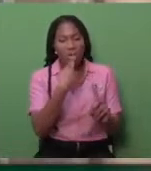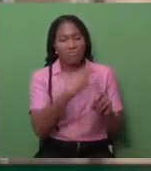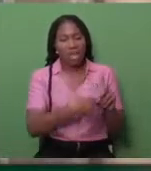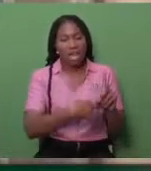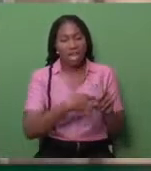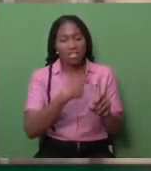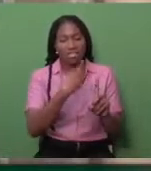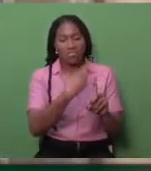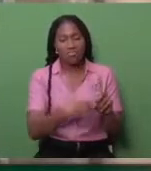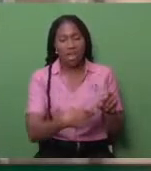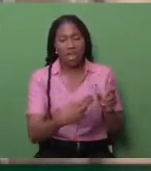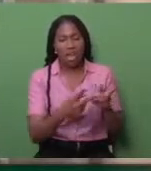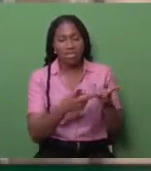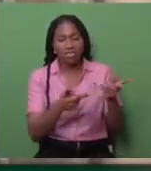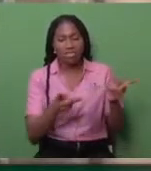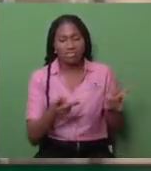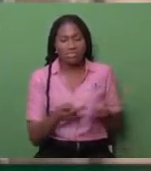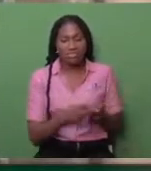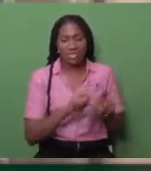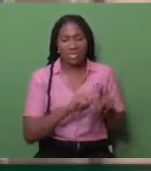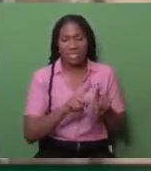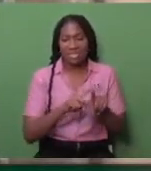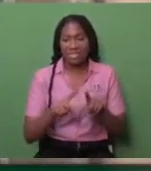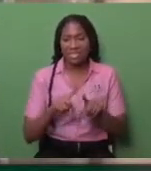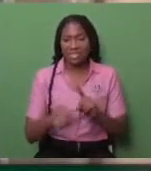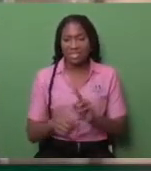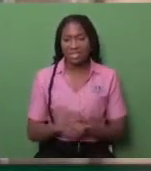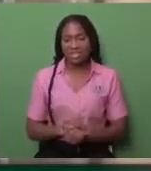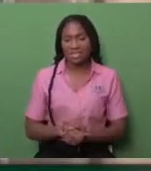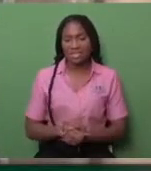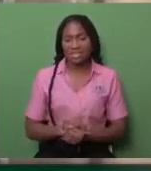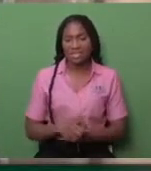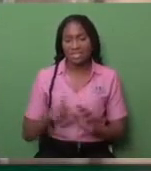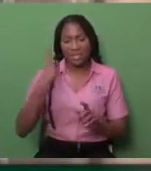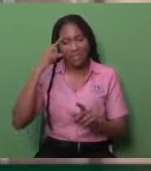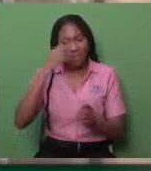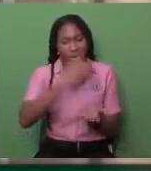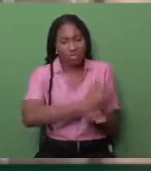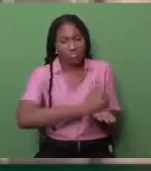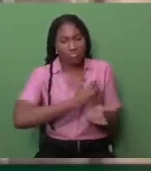legal briefs and so on. The public does not support you.